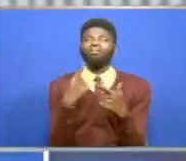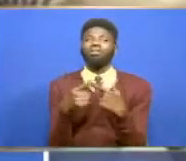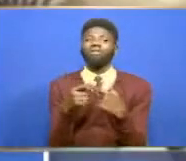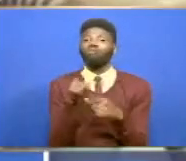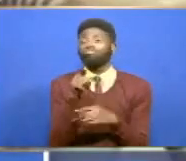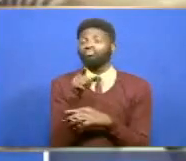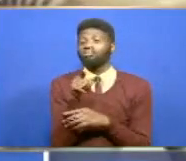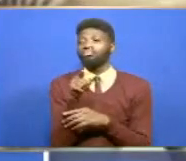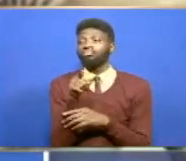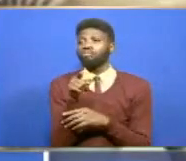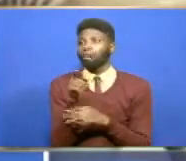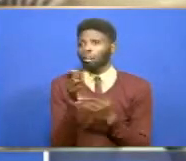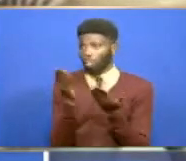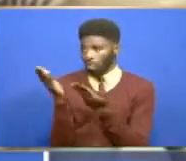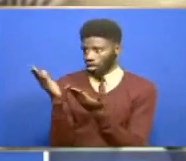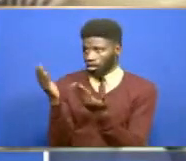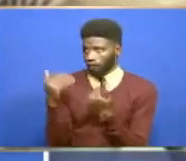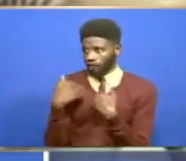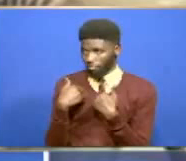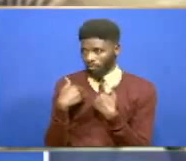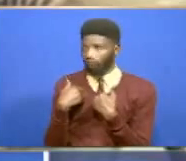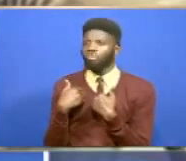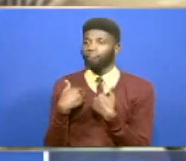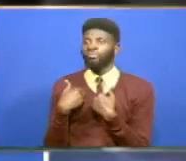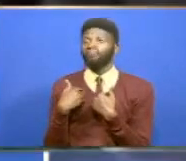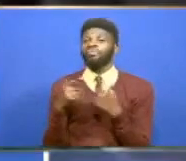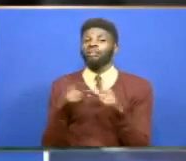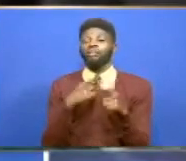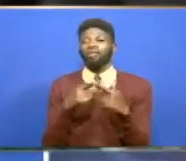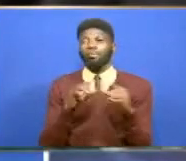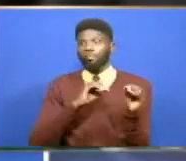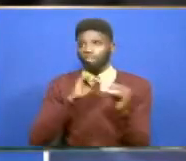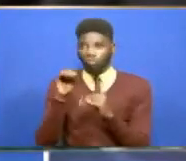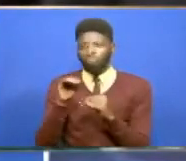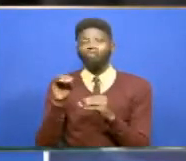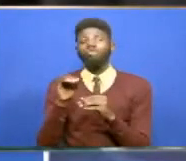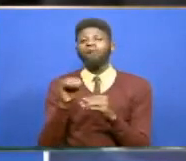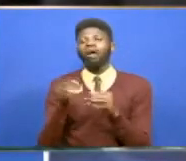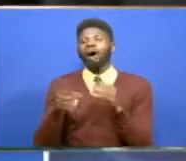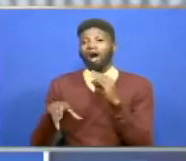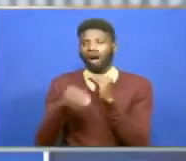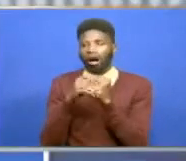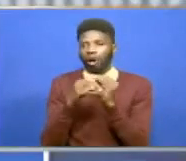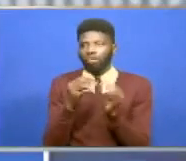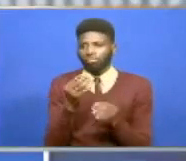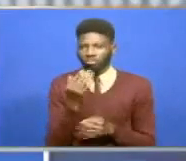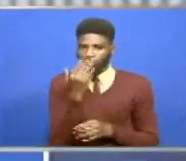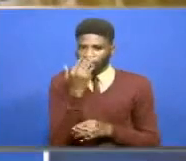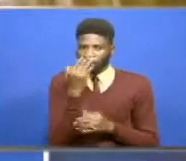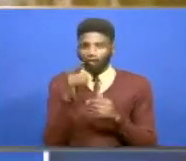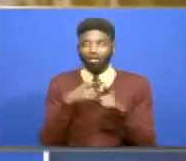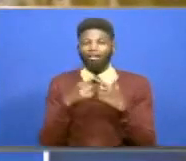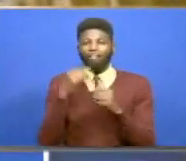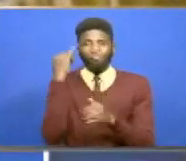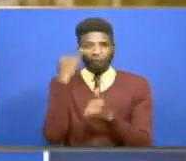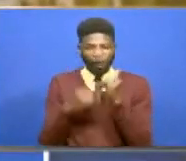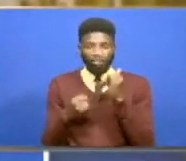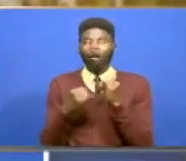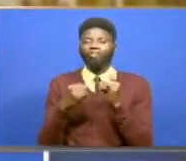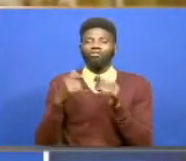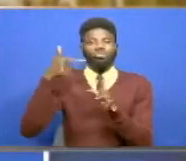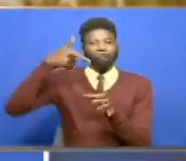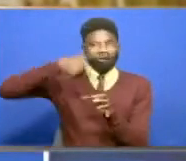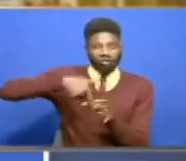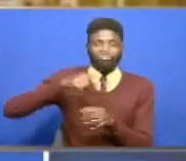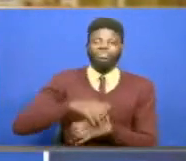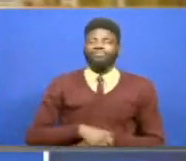which is right on the background, we take it through bleaching and then deodorizing, and finally to packaging. The farm produced